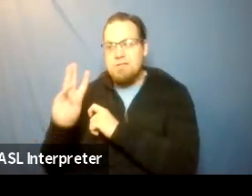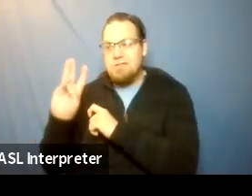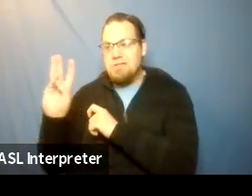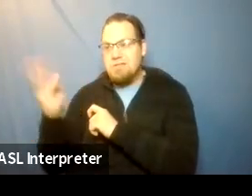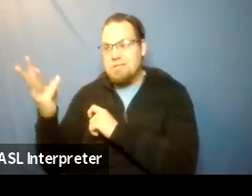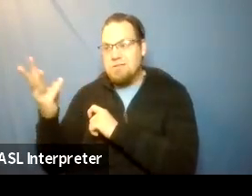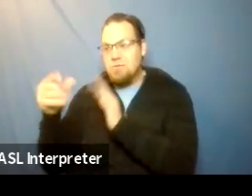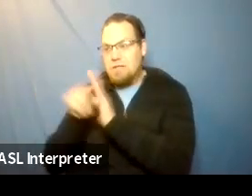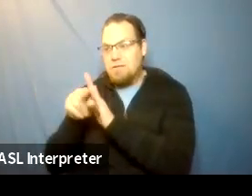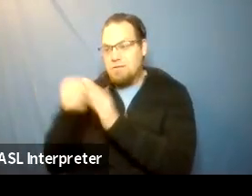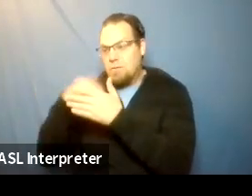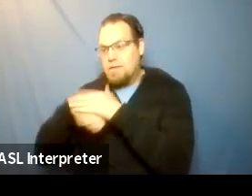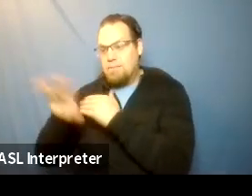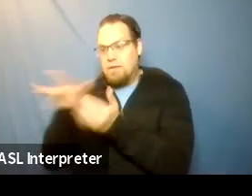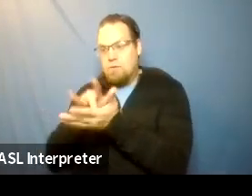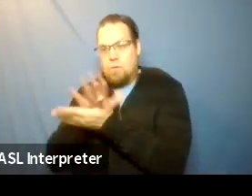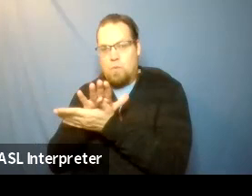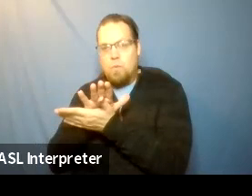school.